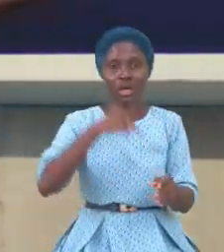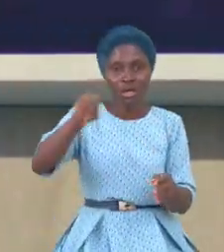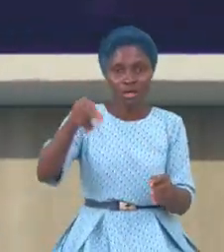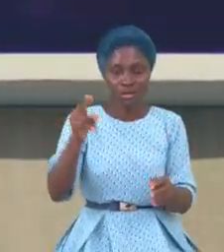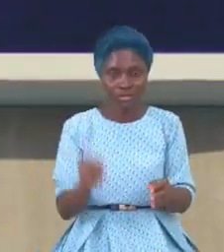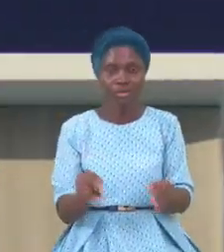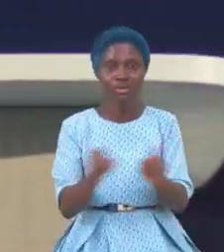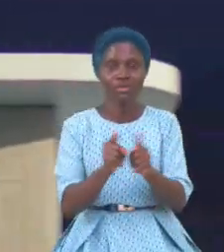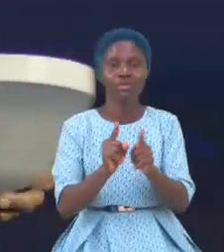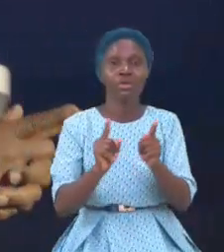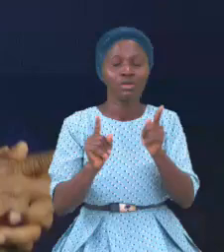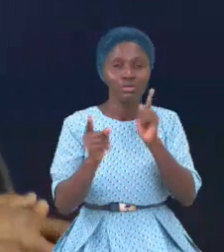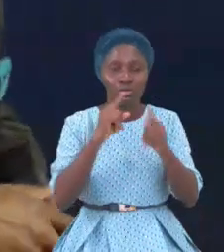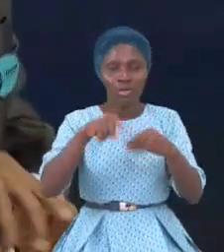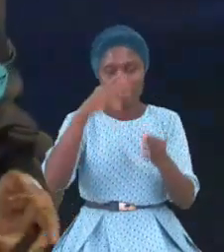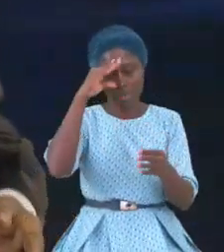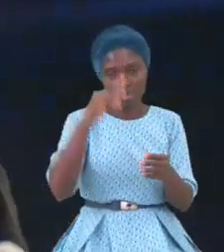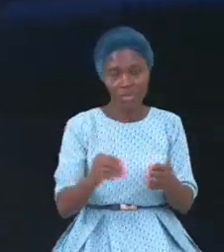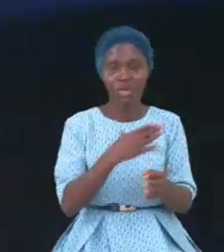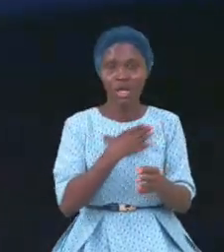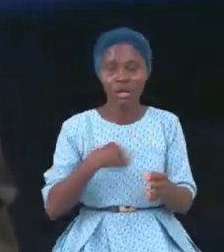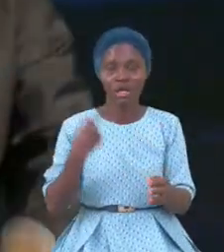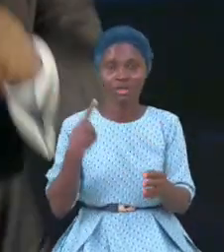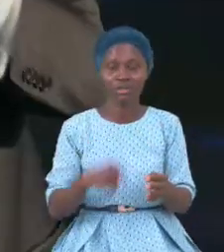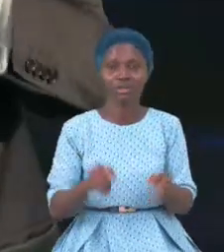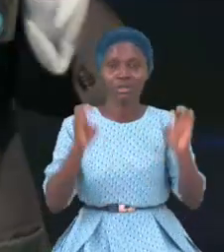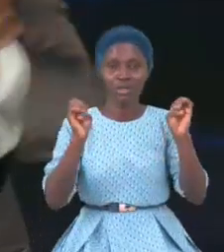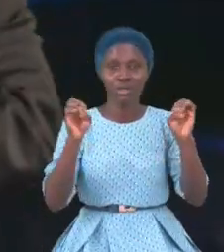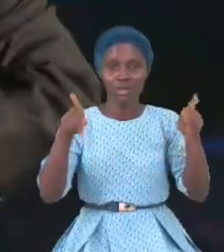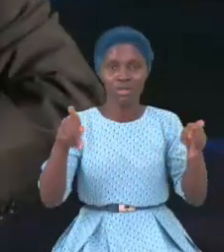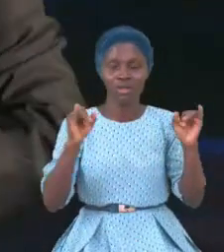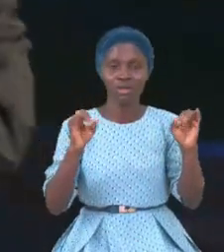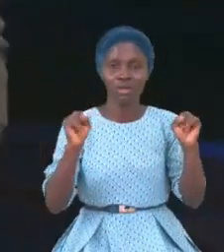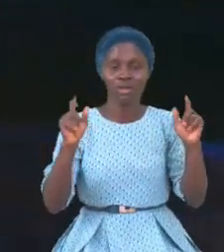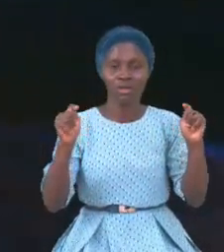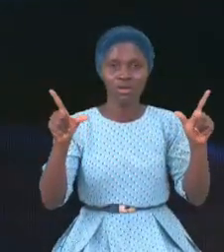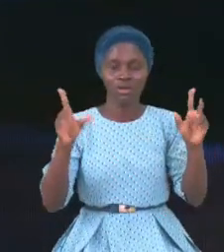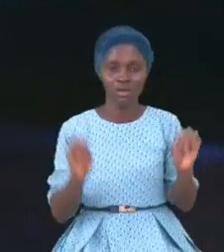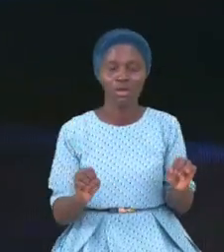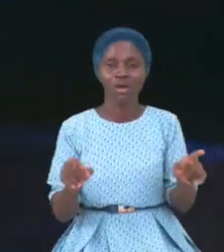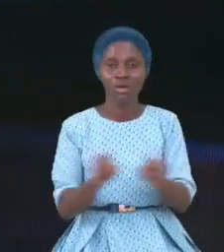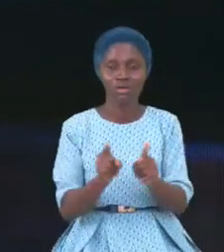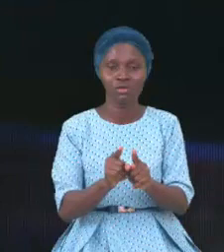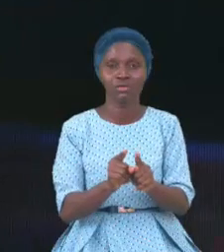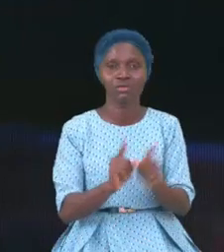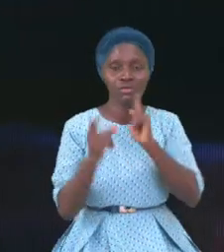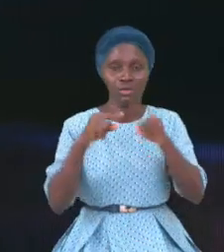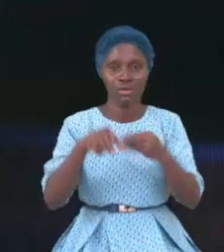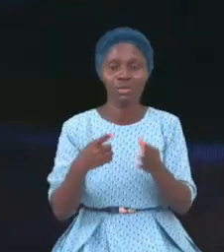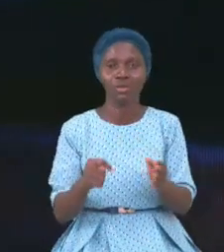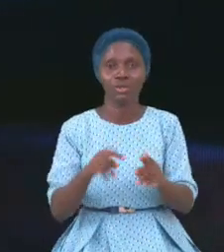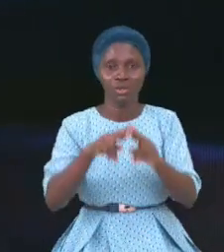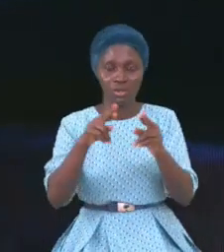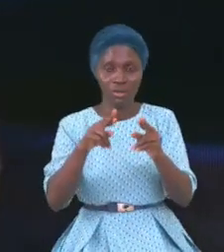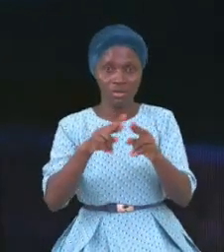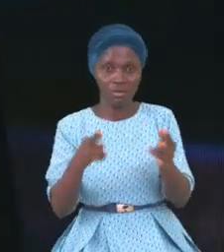him, and in the Epistles it's referred to unto Revelation, it's referred to. The point is, let's think about the work the